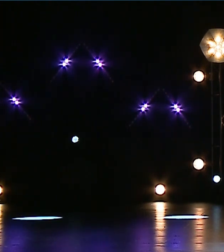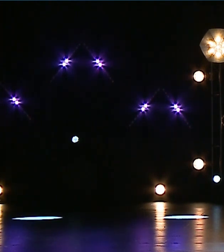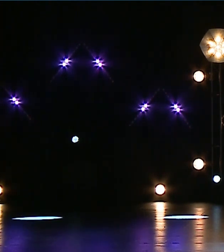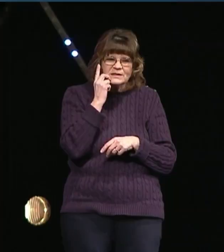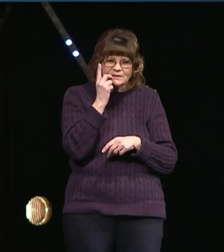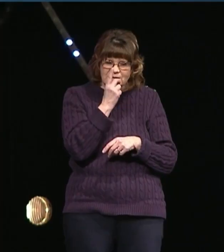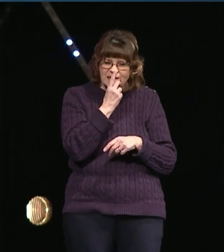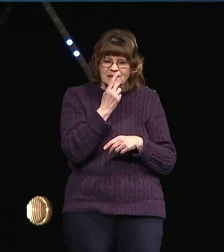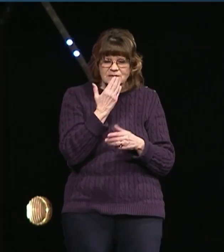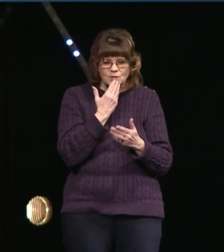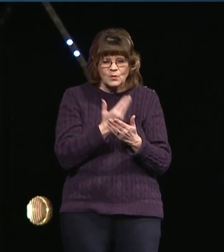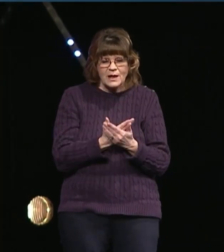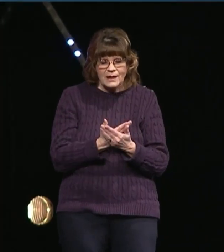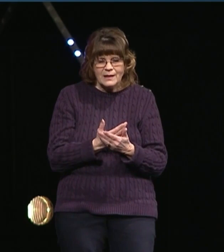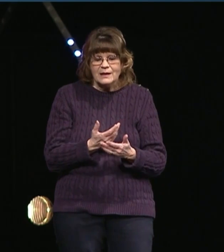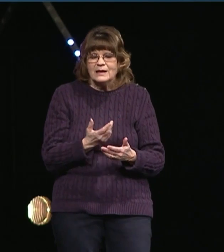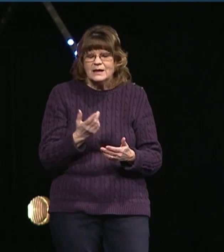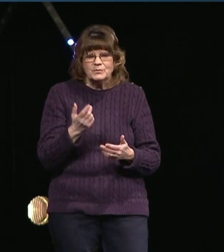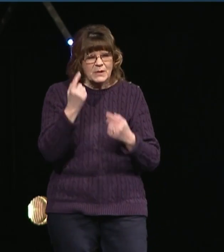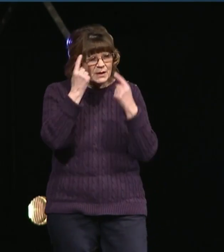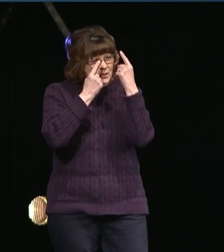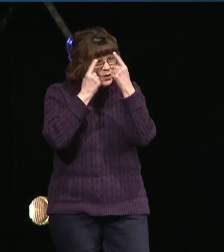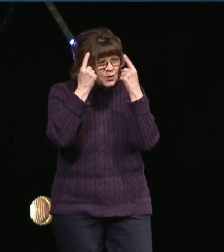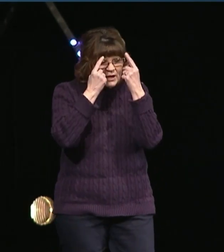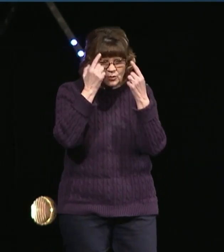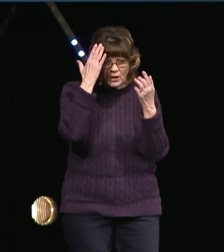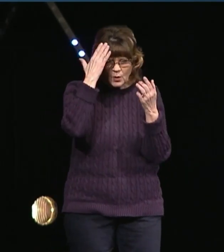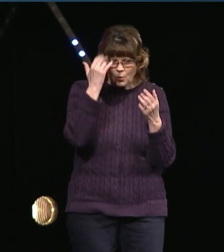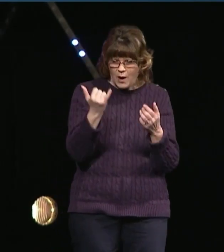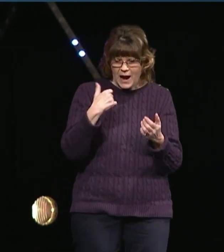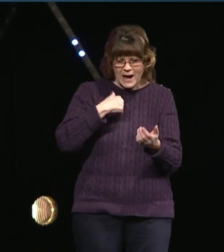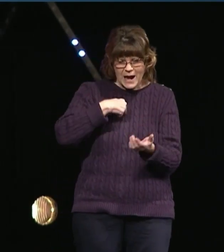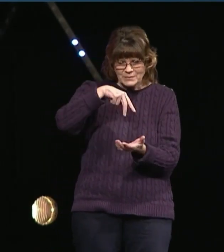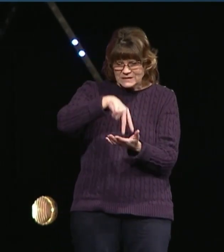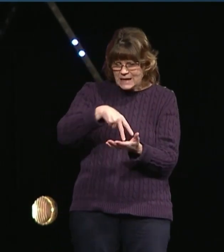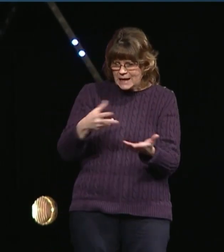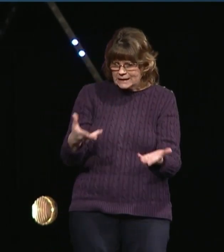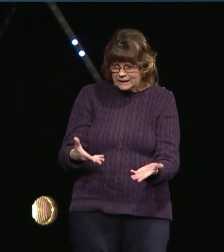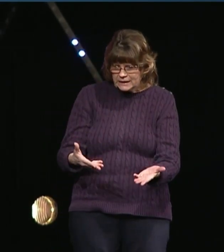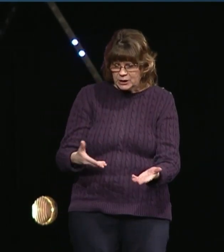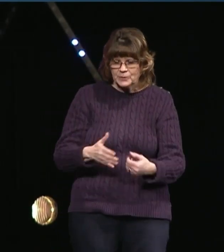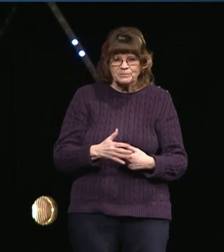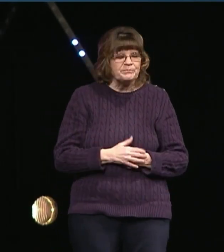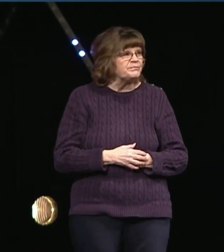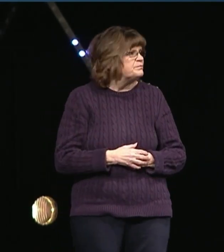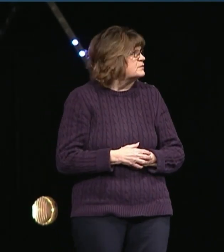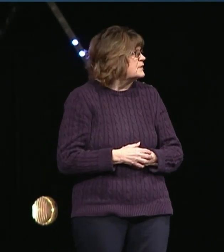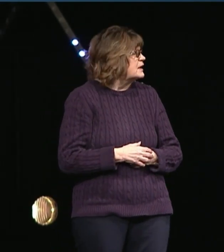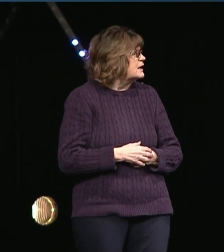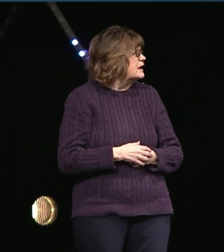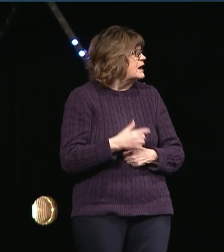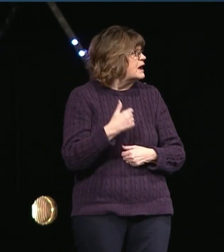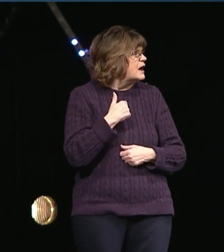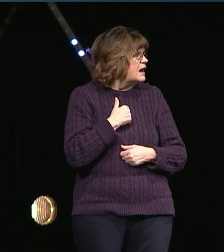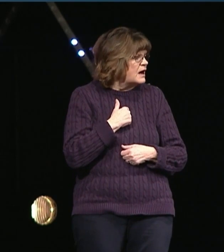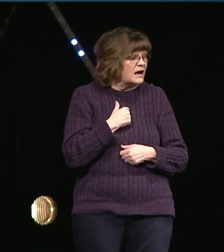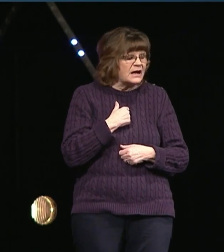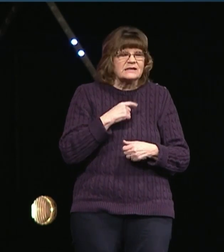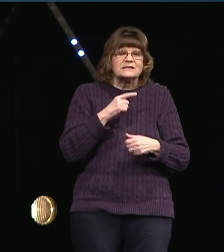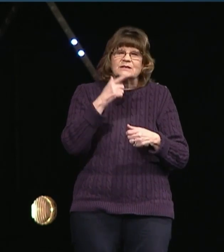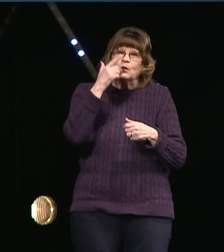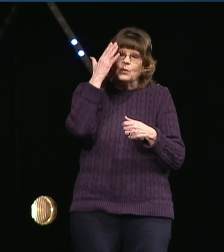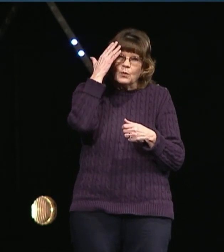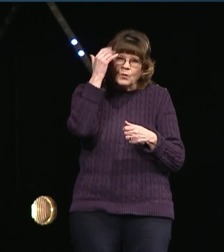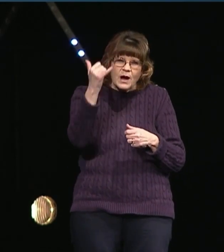Dennis well might be wondering why I'm standing here, and I think that needs to be mentioned. It's